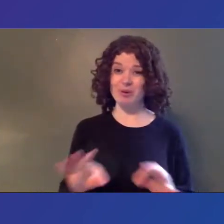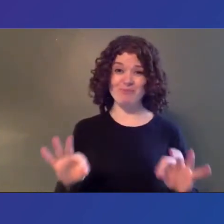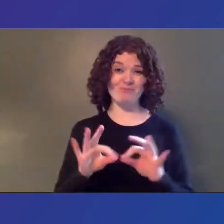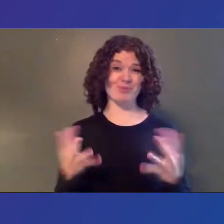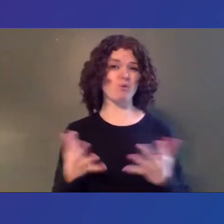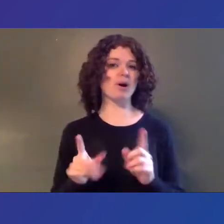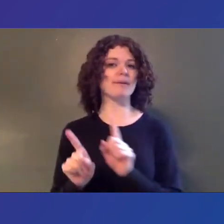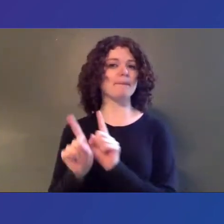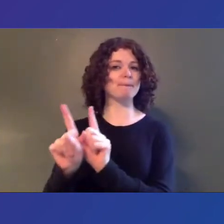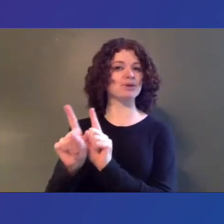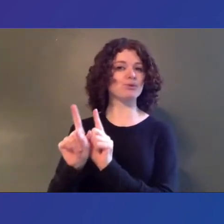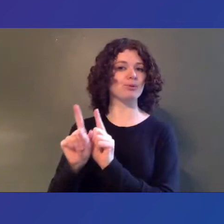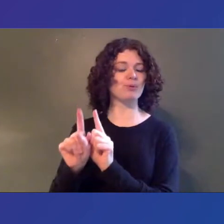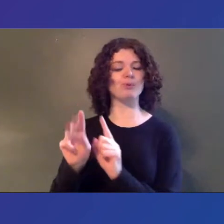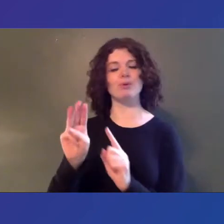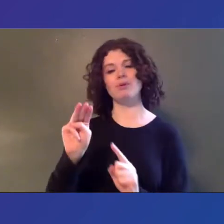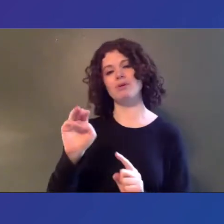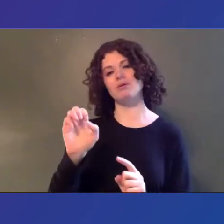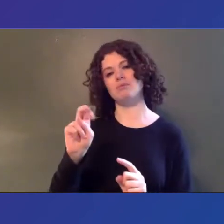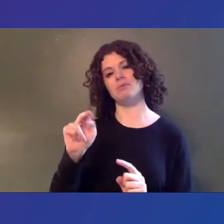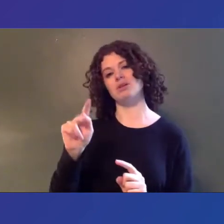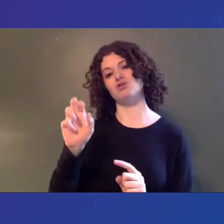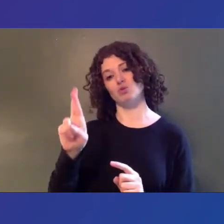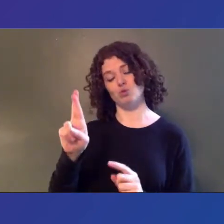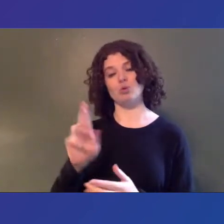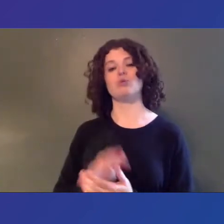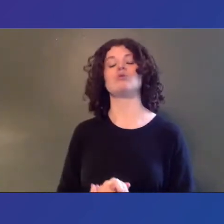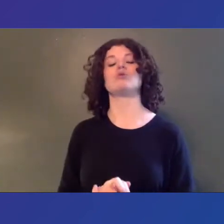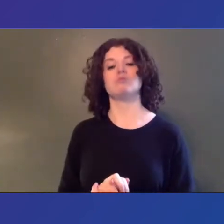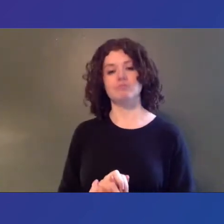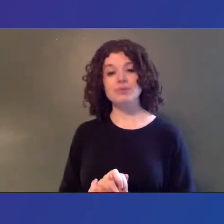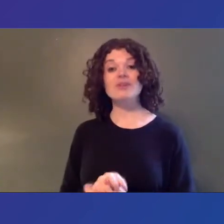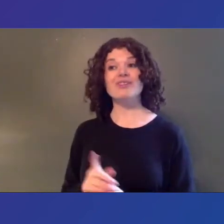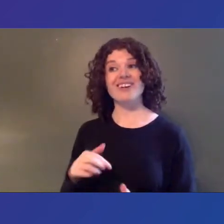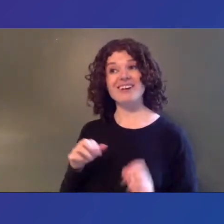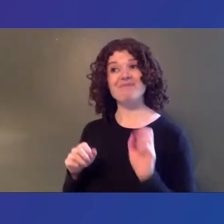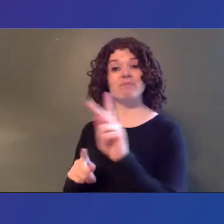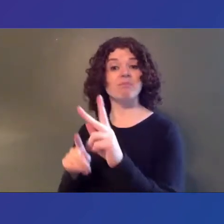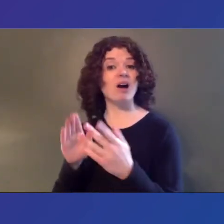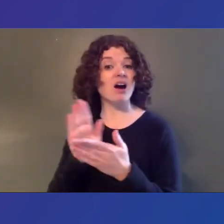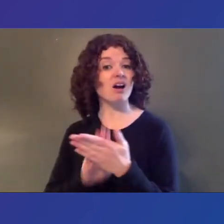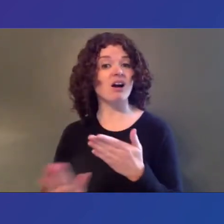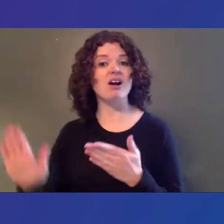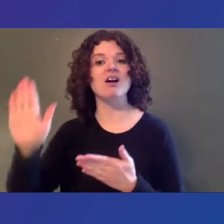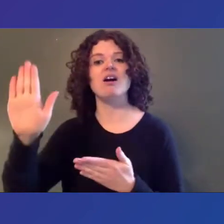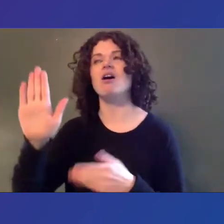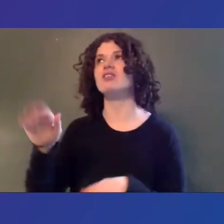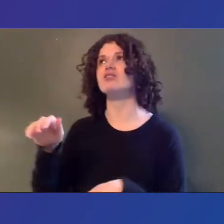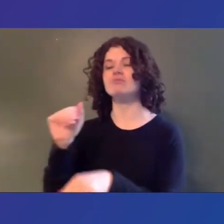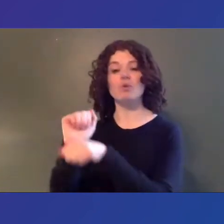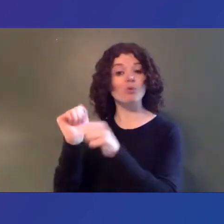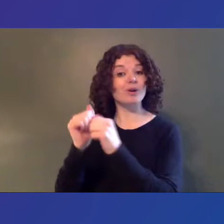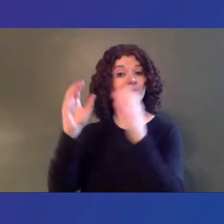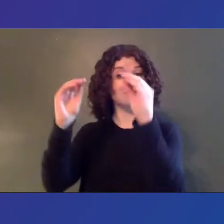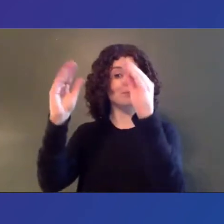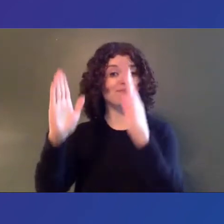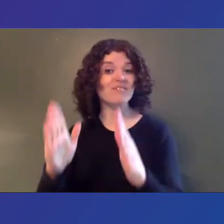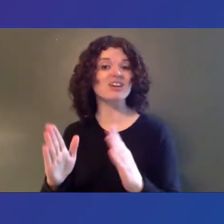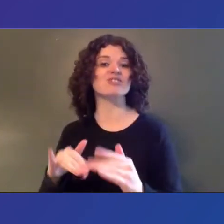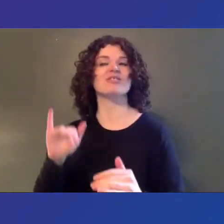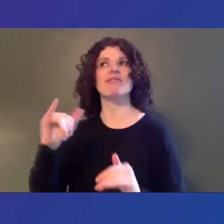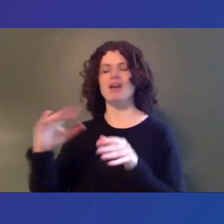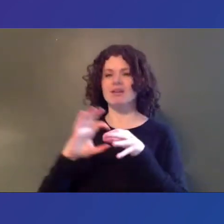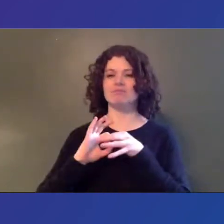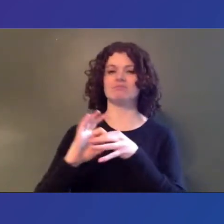found going back to college and working with my professors over time,